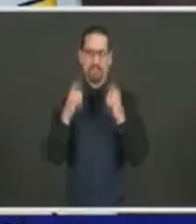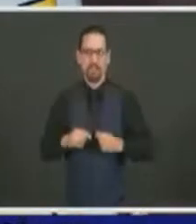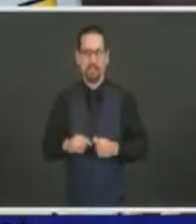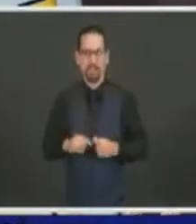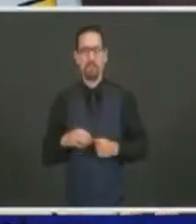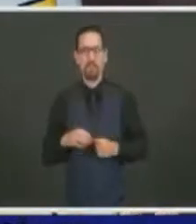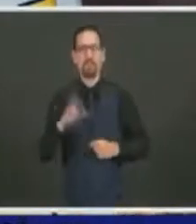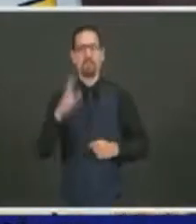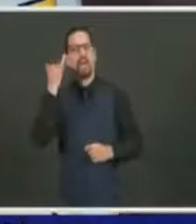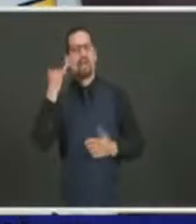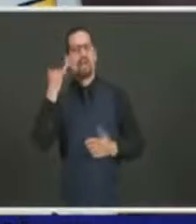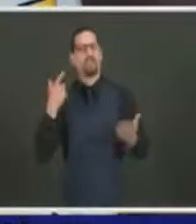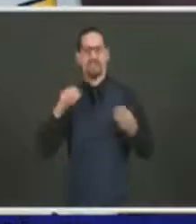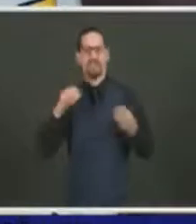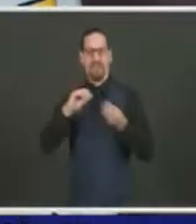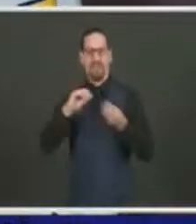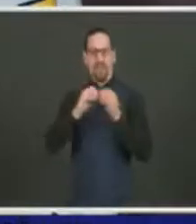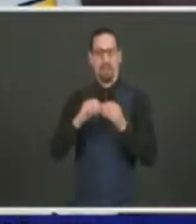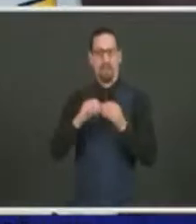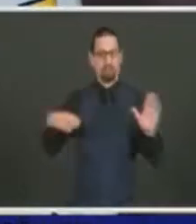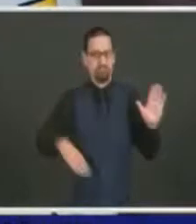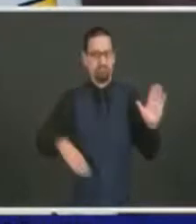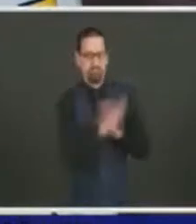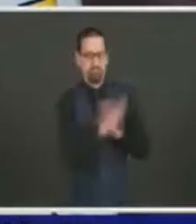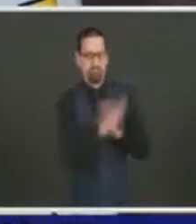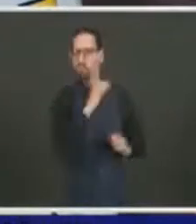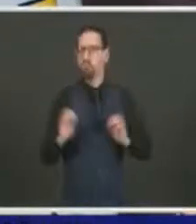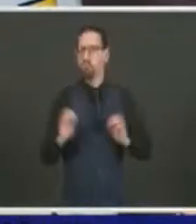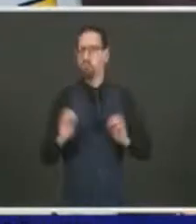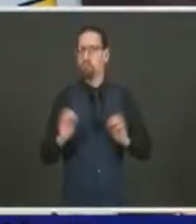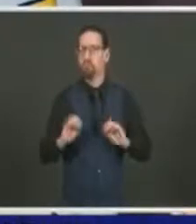protests, compliance of a few weeks ago.